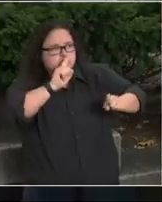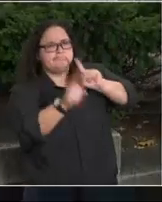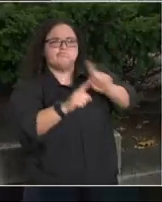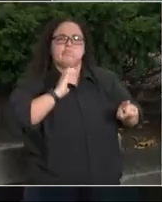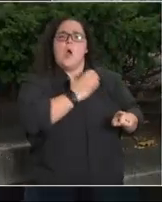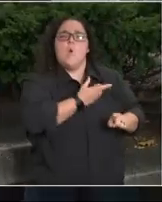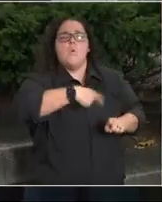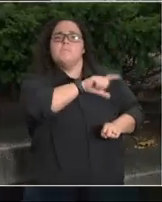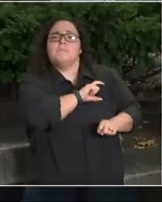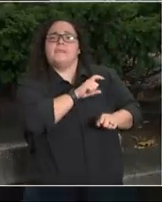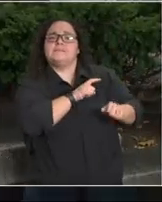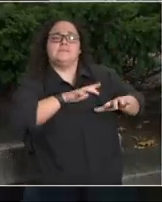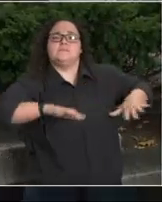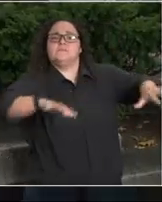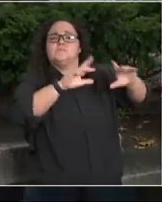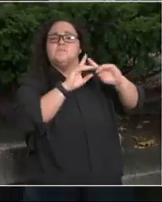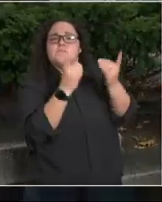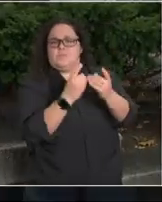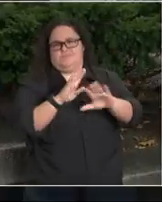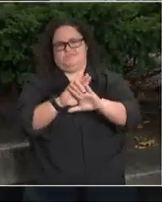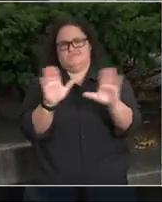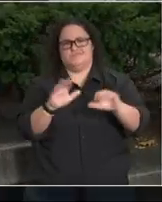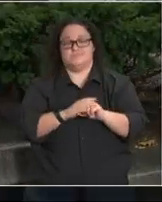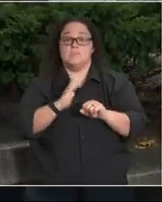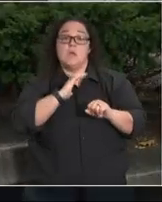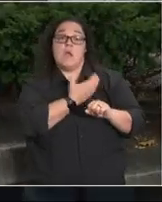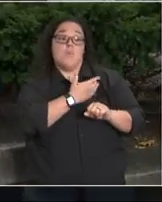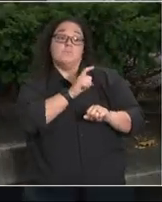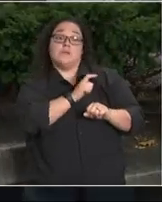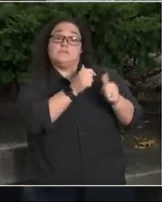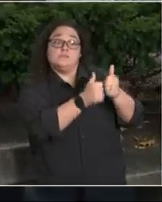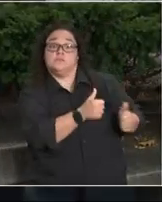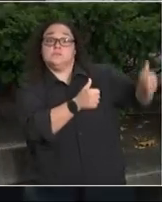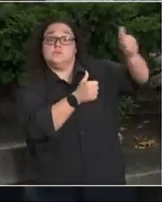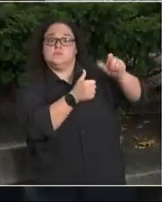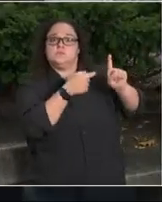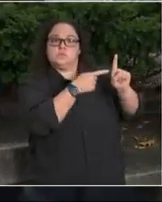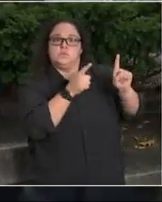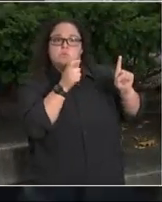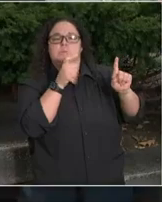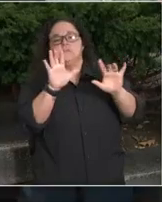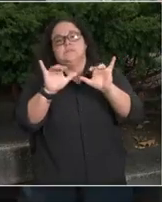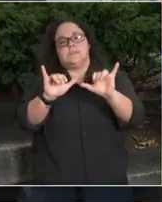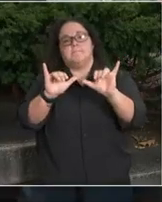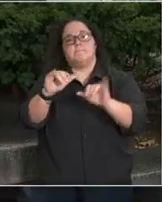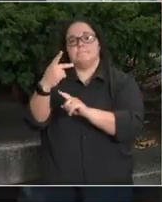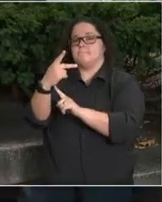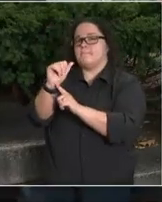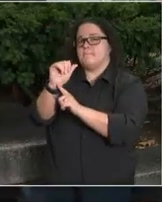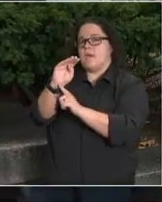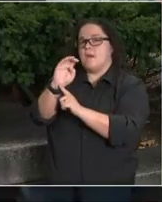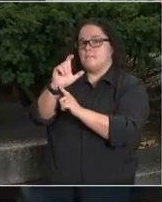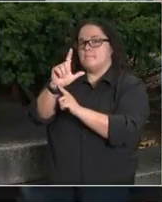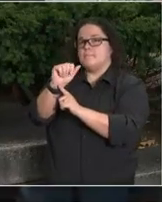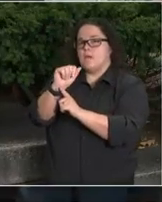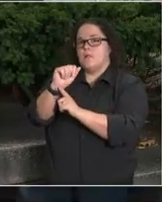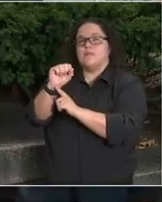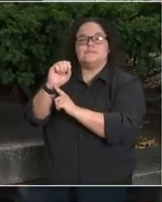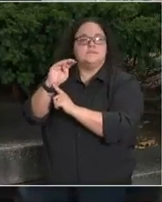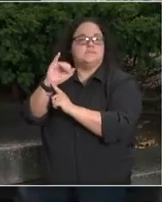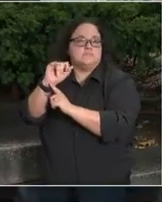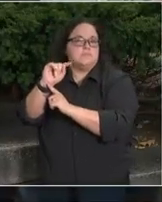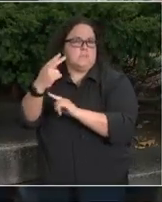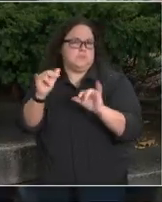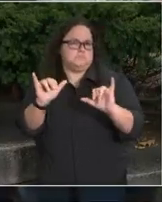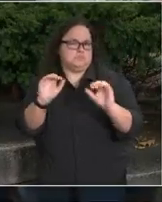Pamela Smith, appointed by the mayor, confirmed by the council, remains the chief of police for the District of Columbia in command and control of the